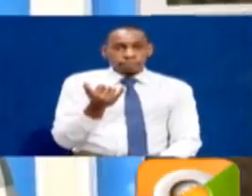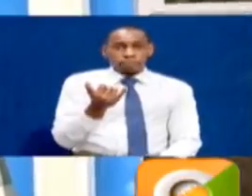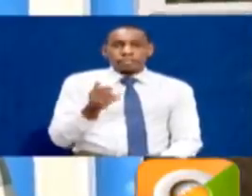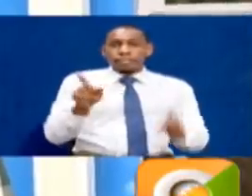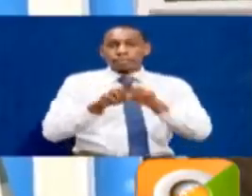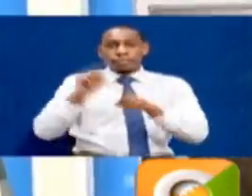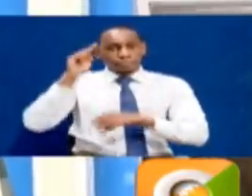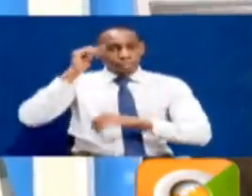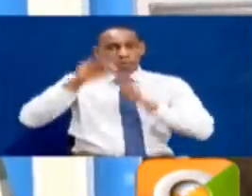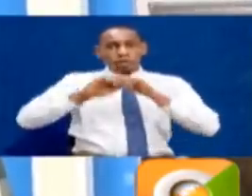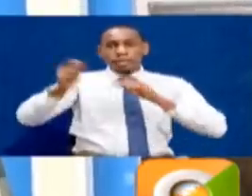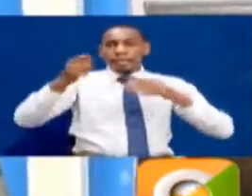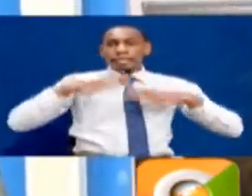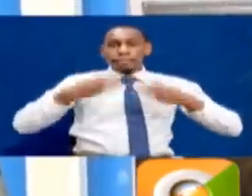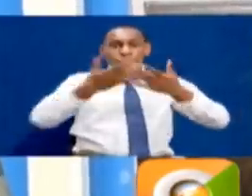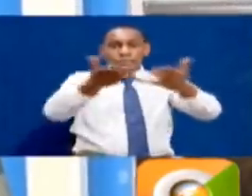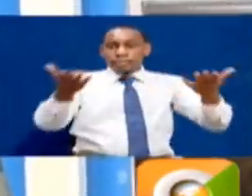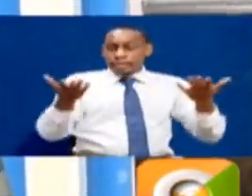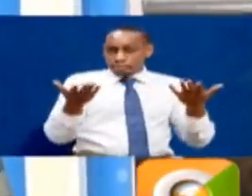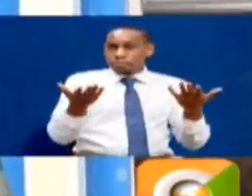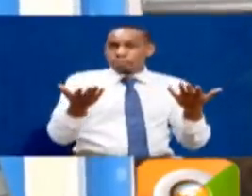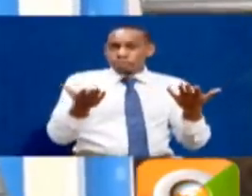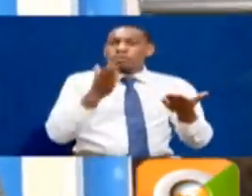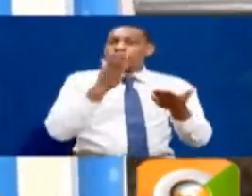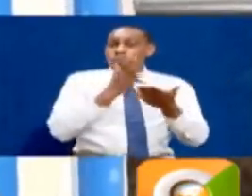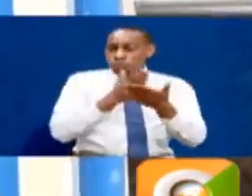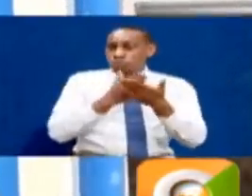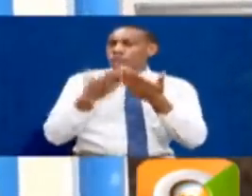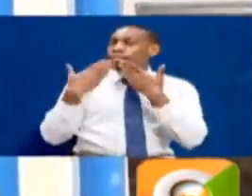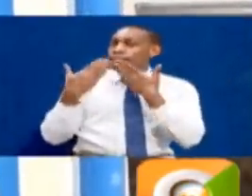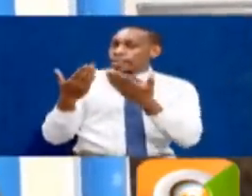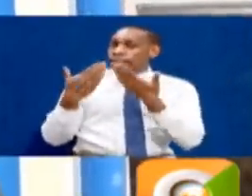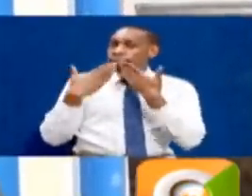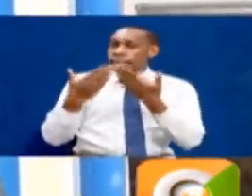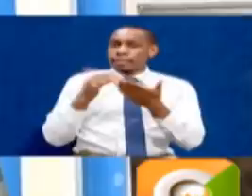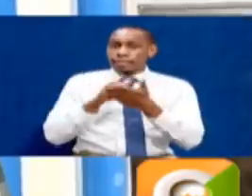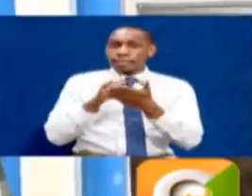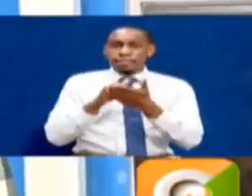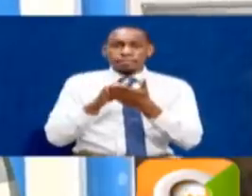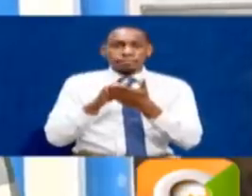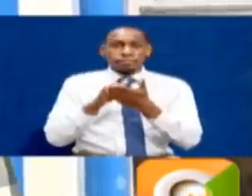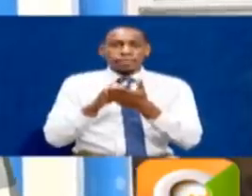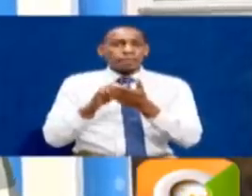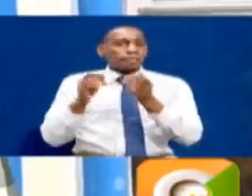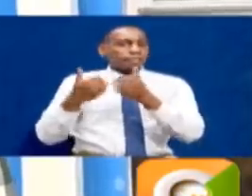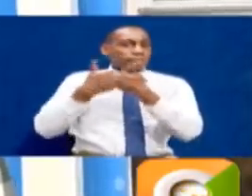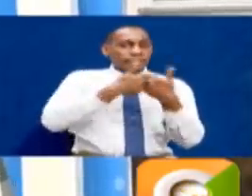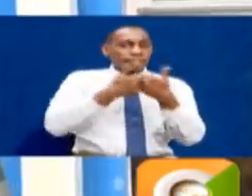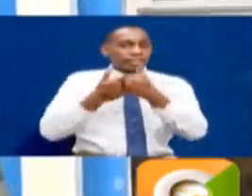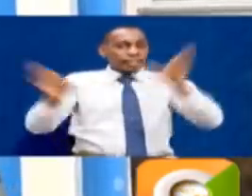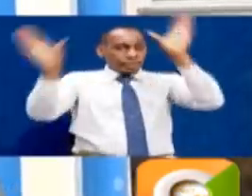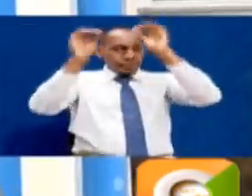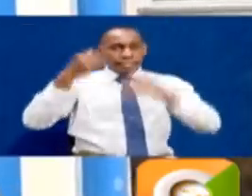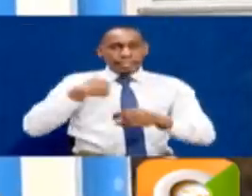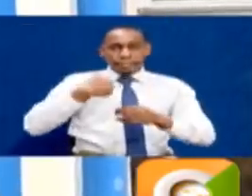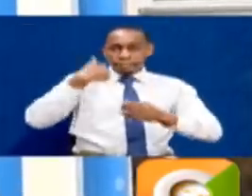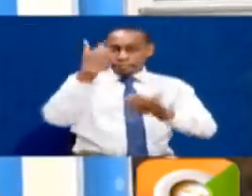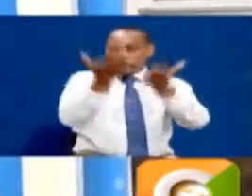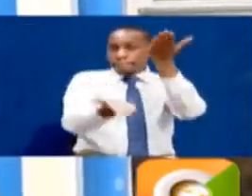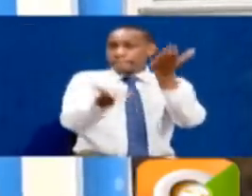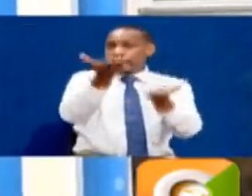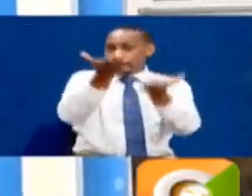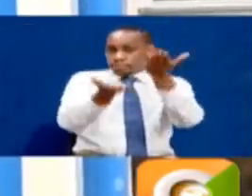And I think all Kenyans, we appreciate the agony the President is going through to